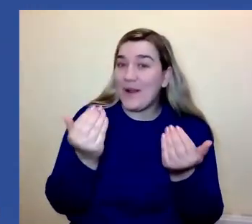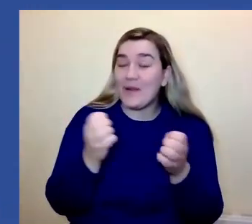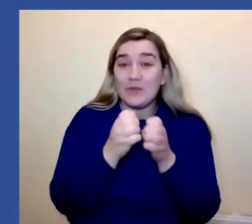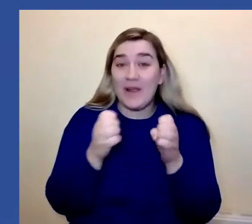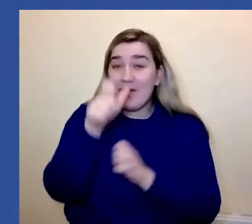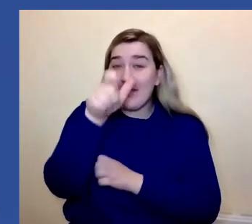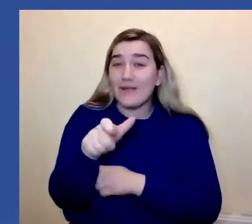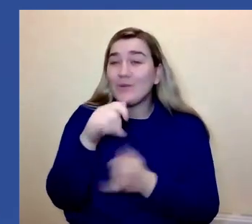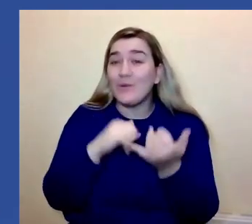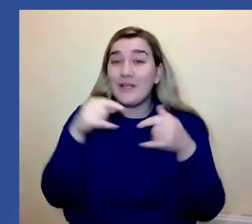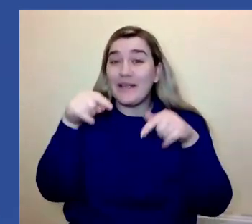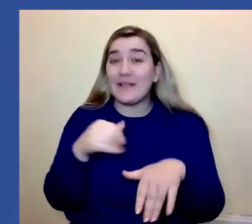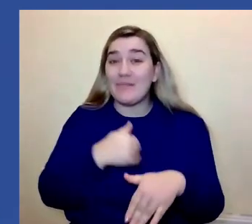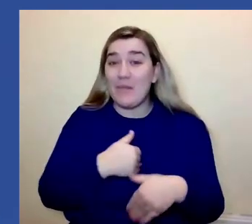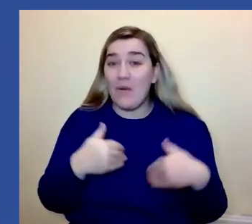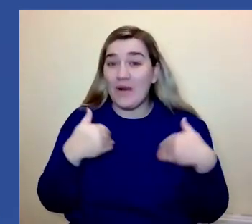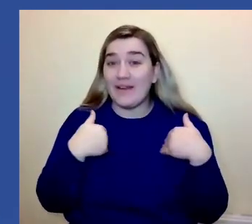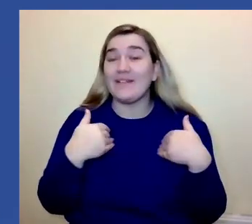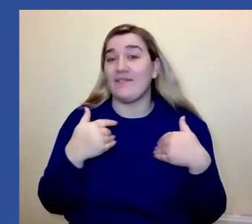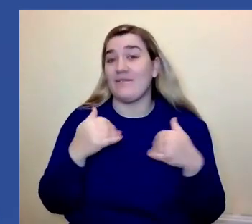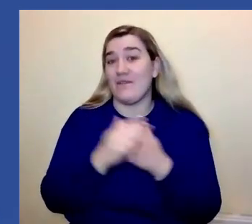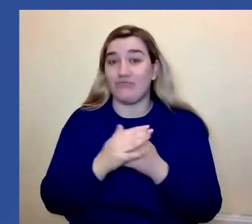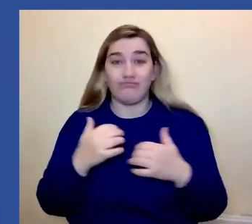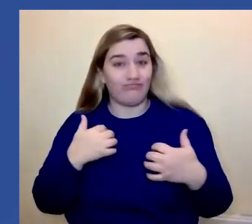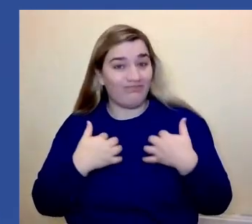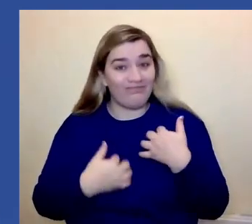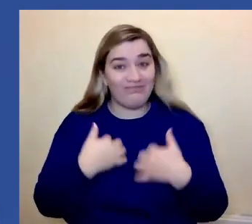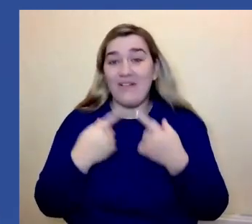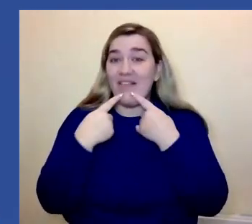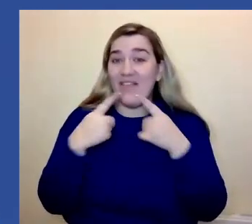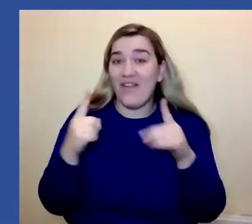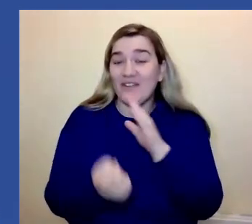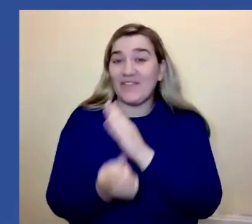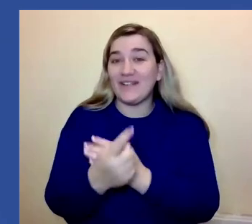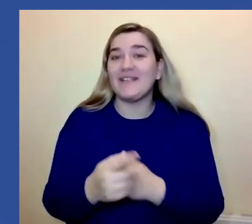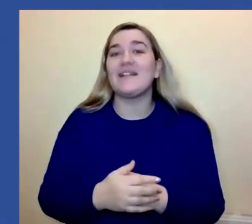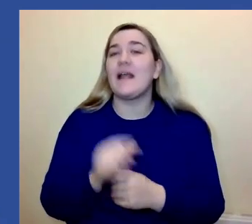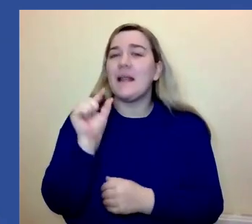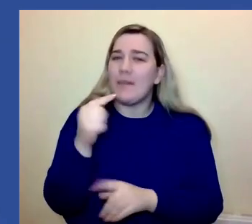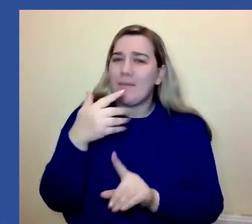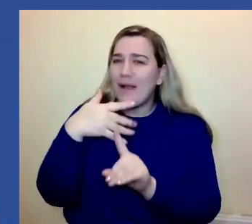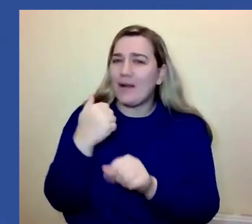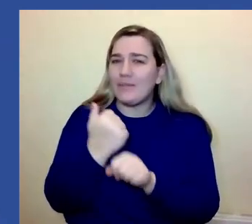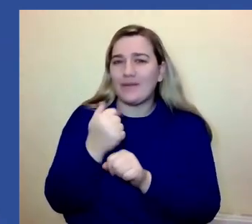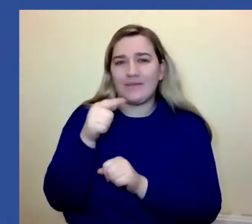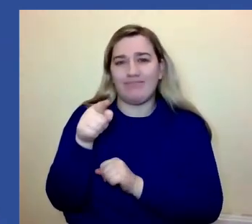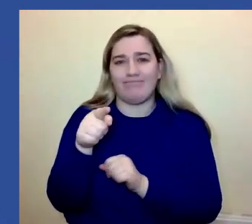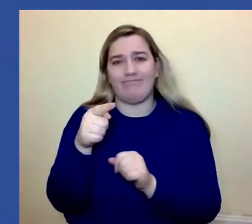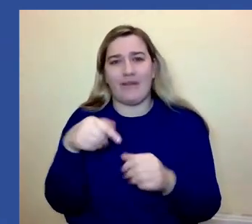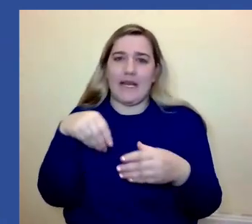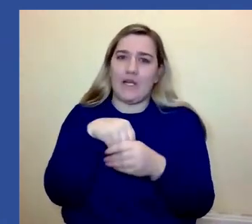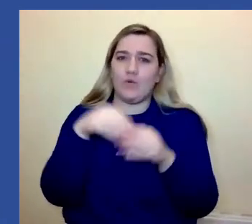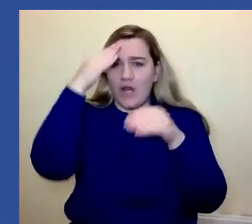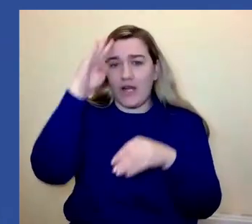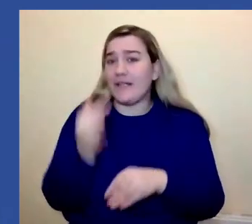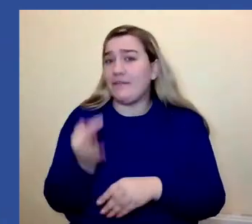who've joined us this morning for this exciting launch event. A little bit about us for people who don't know Inclusion Ireland